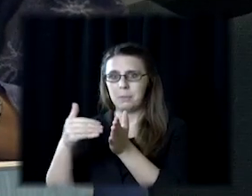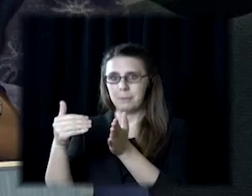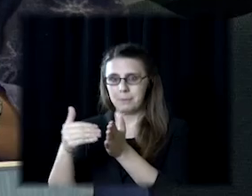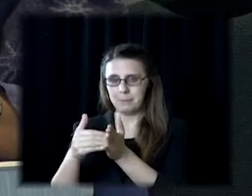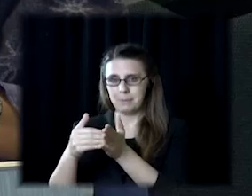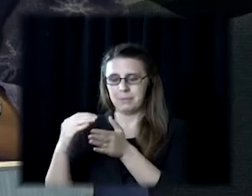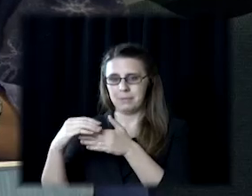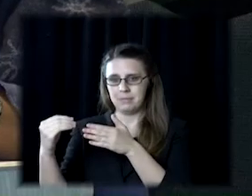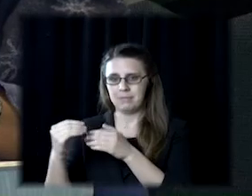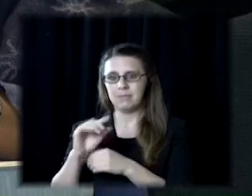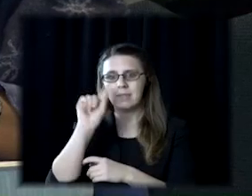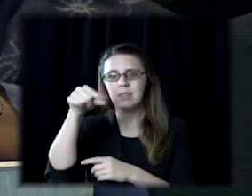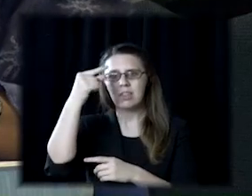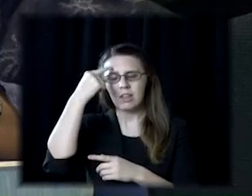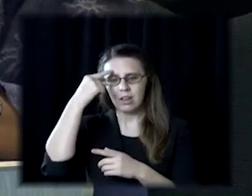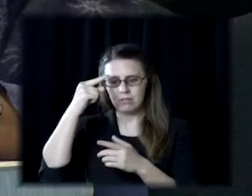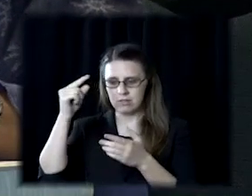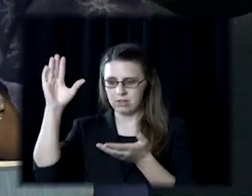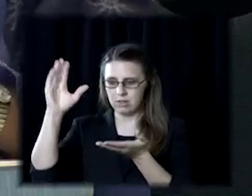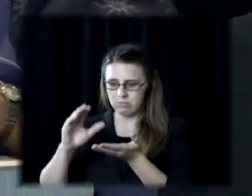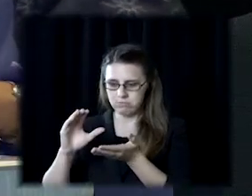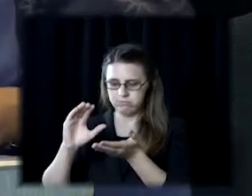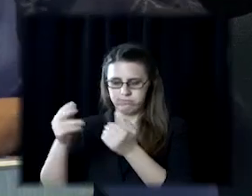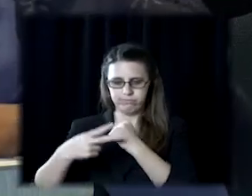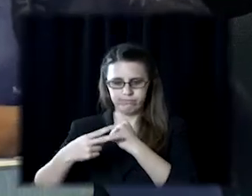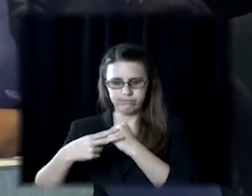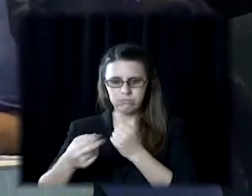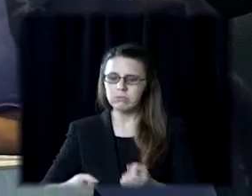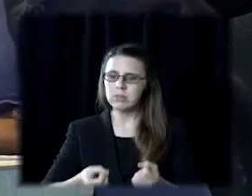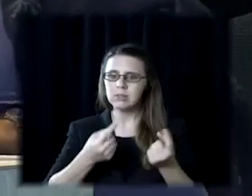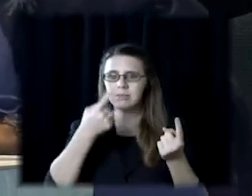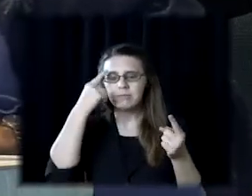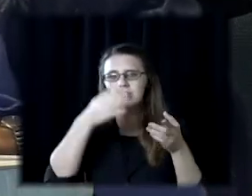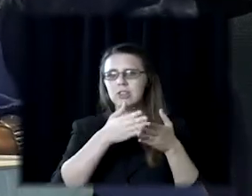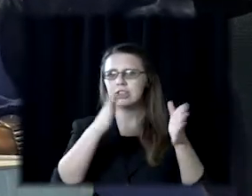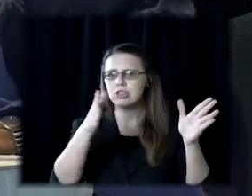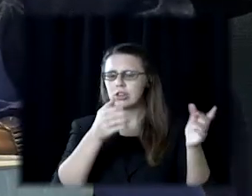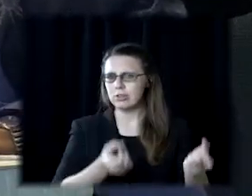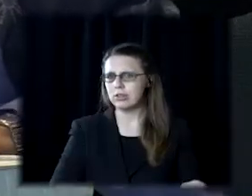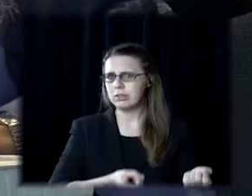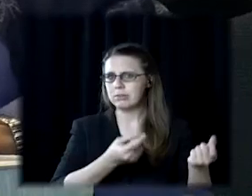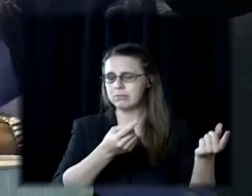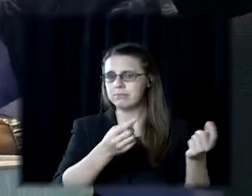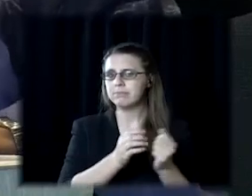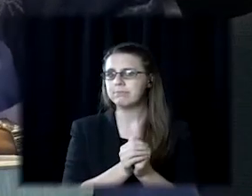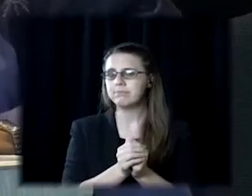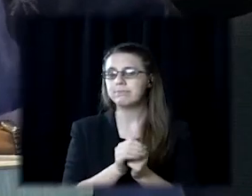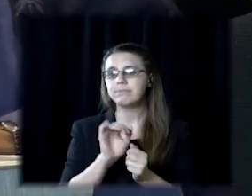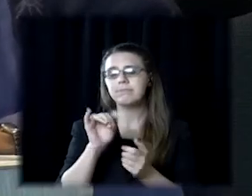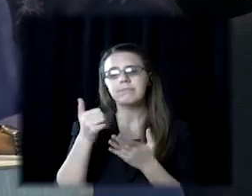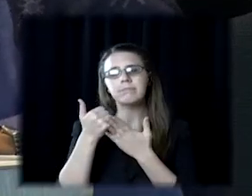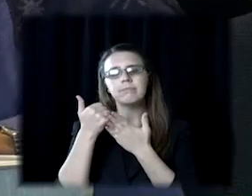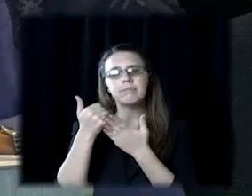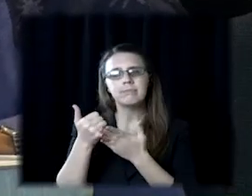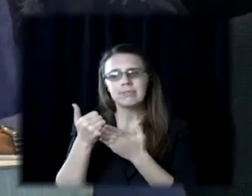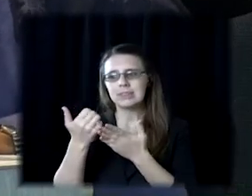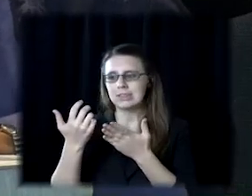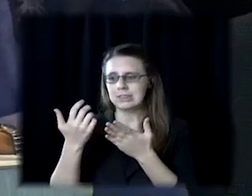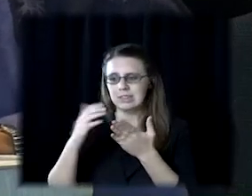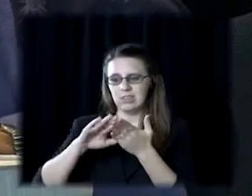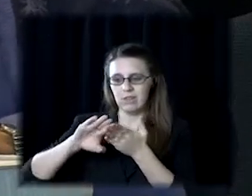spend the difference on general expenses. This plan of adjustment helps avoid additional costly and time-consuming